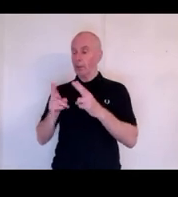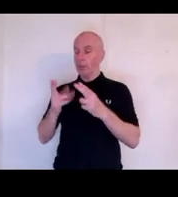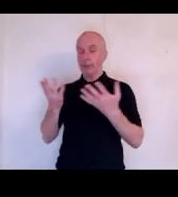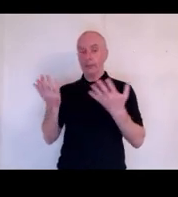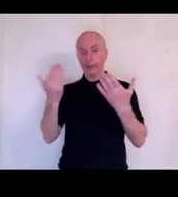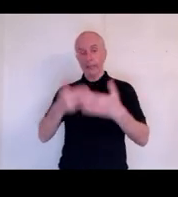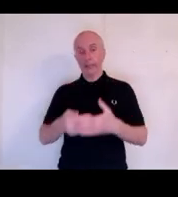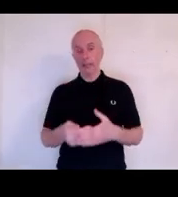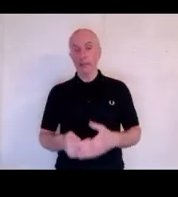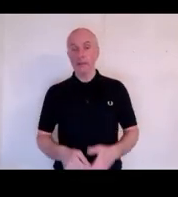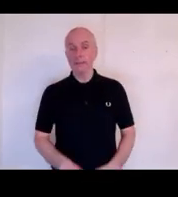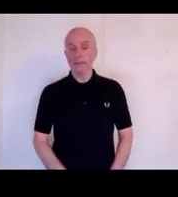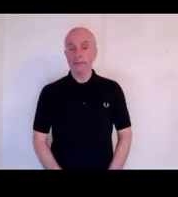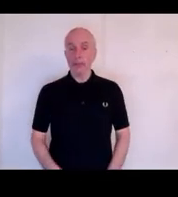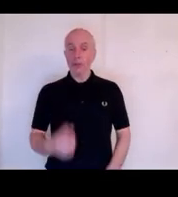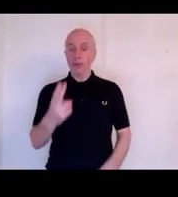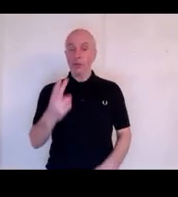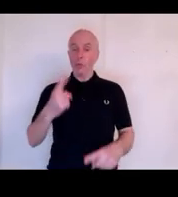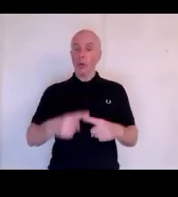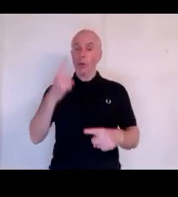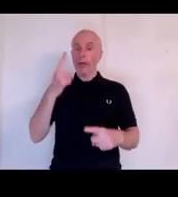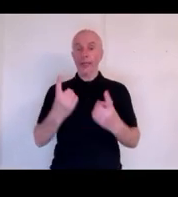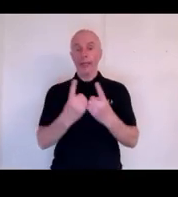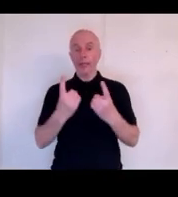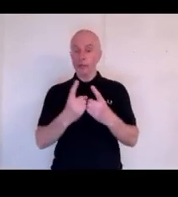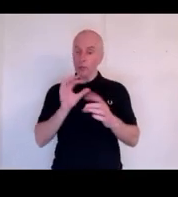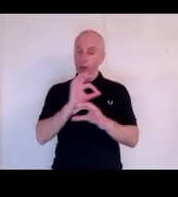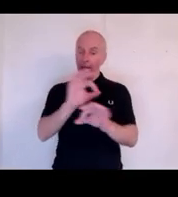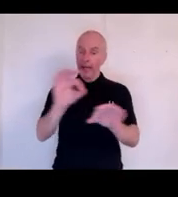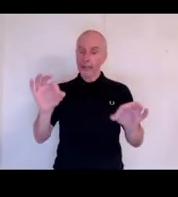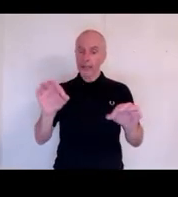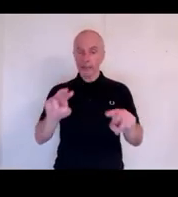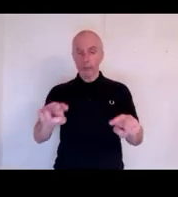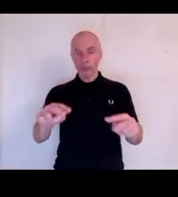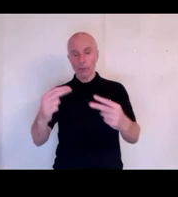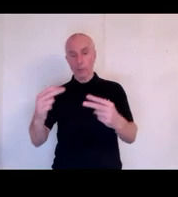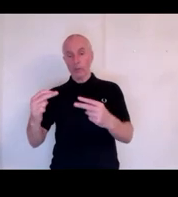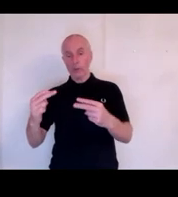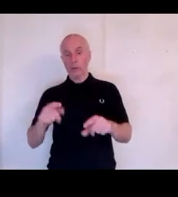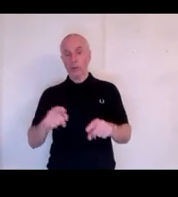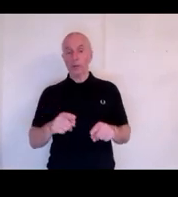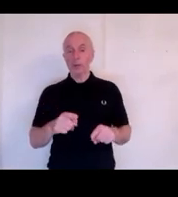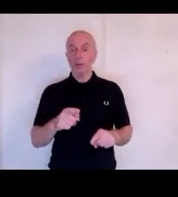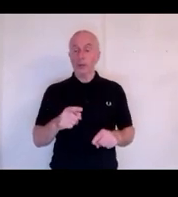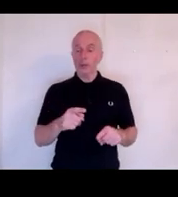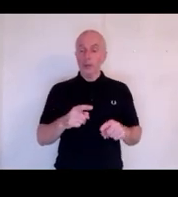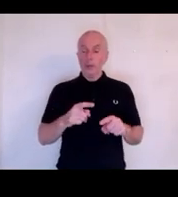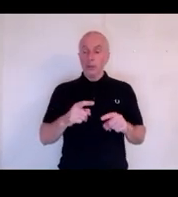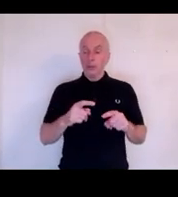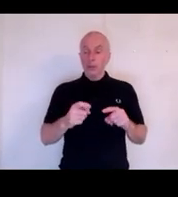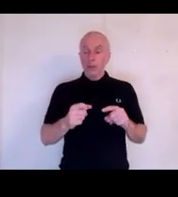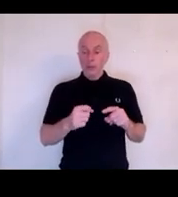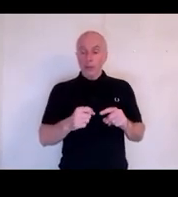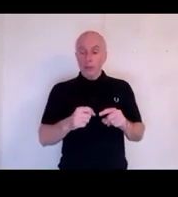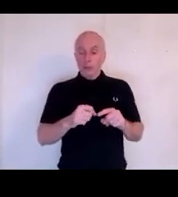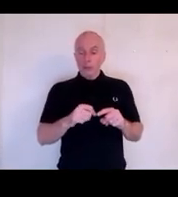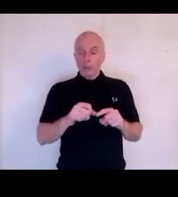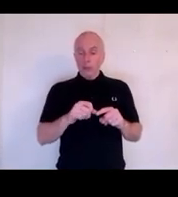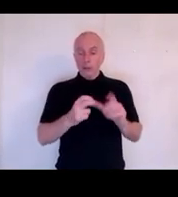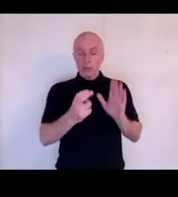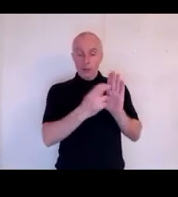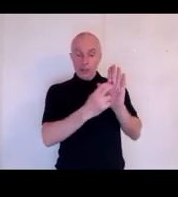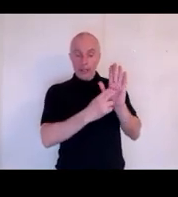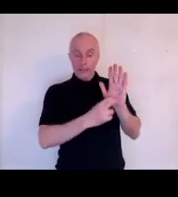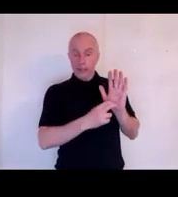I've got two very quick things to ask of our audience before you go. Just in the chat function, I've put the sign up link to our mailing